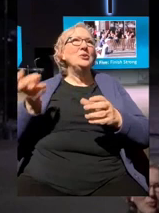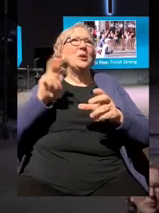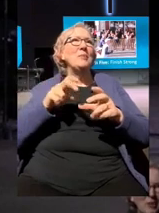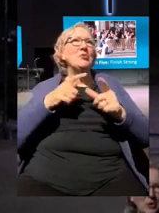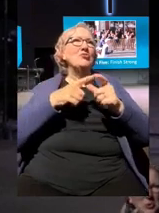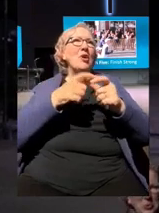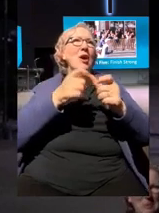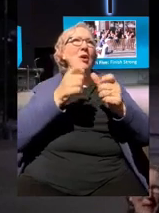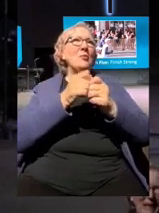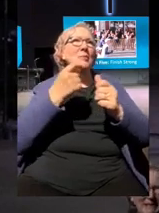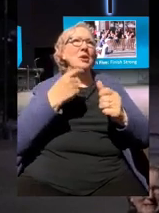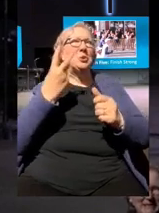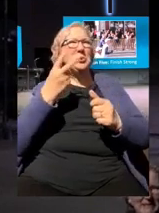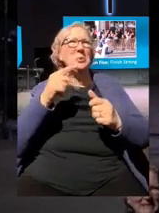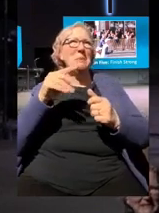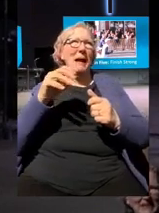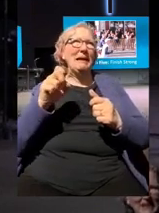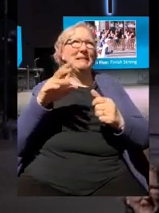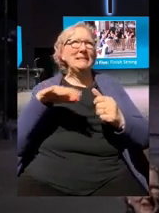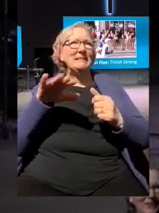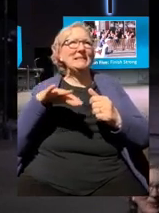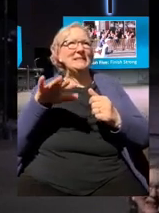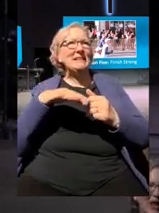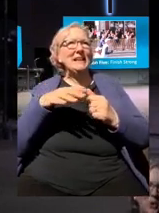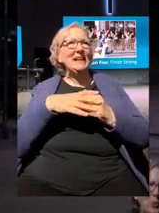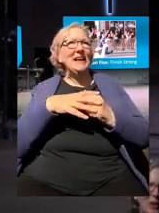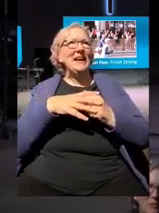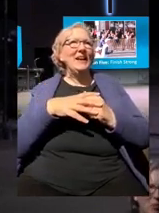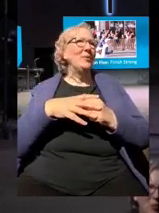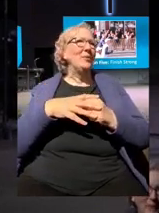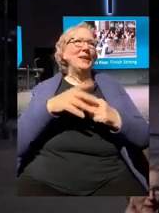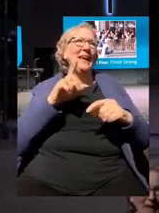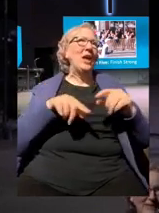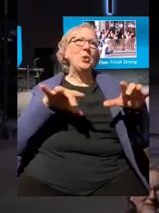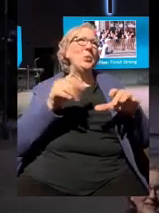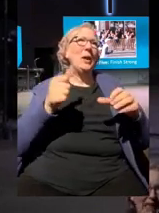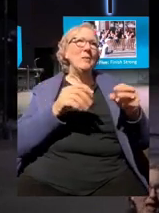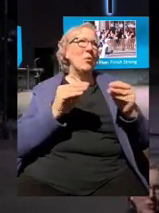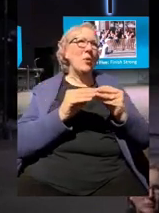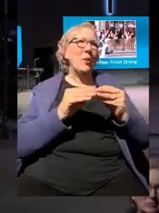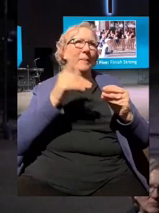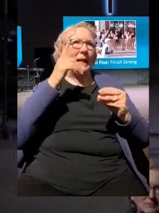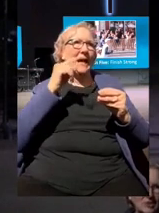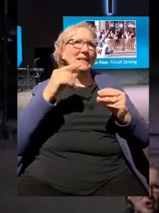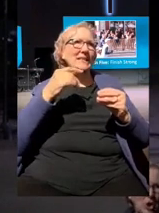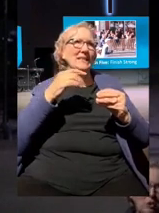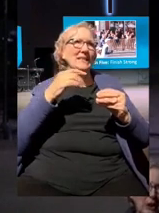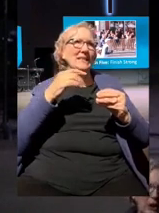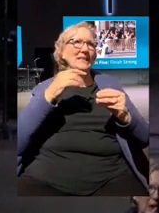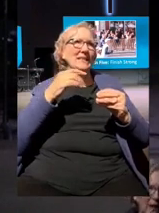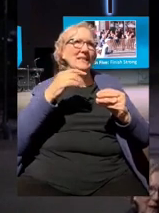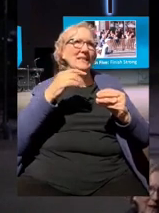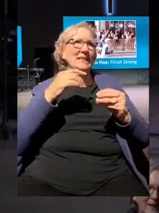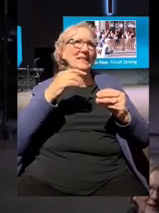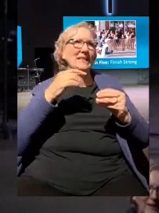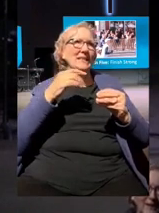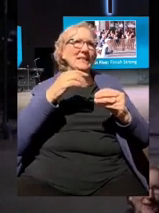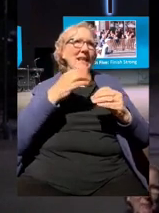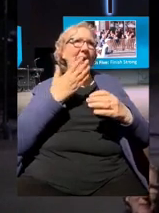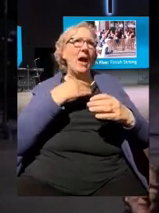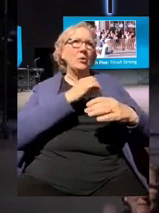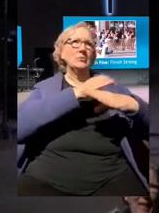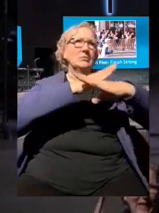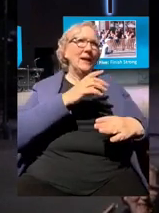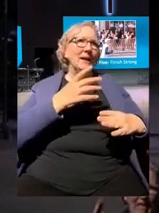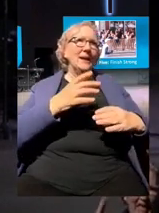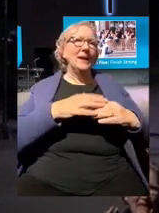probably something that can't really happen much anymore with the security measures, and they don't really let people do that kind of stuff anymore, but they were much less formal